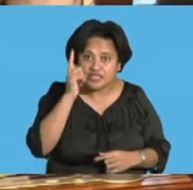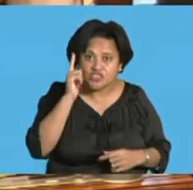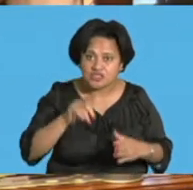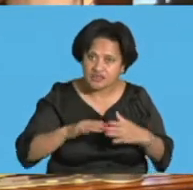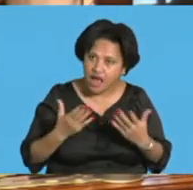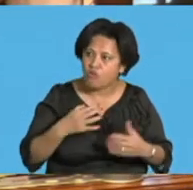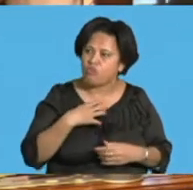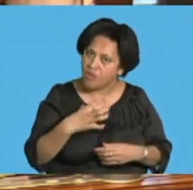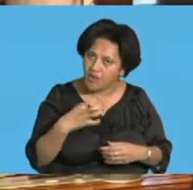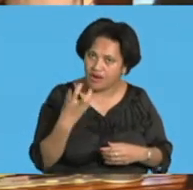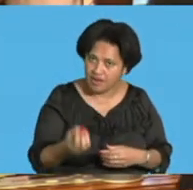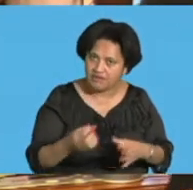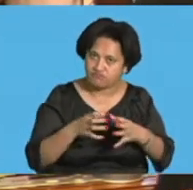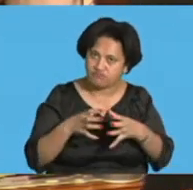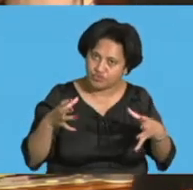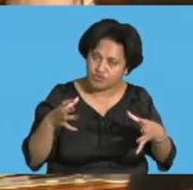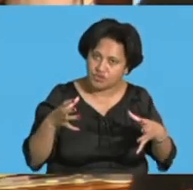by 30% to